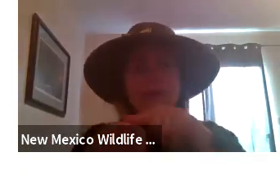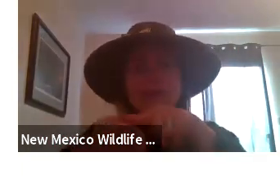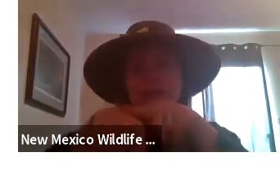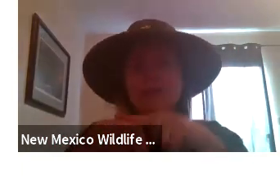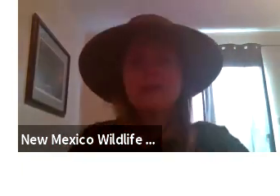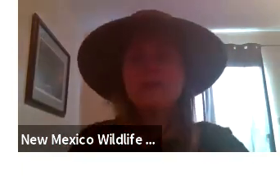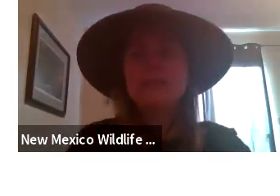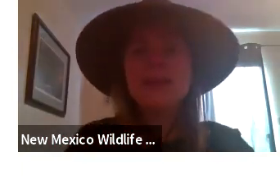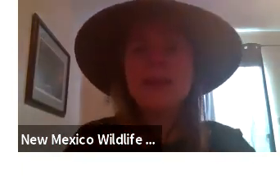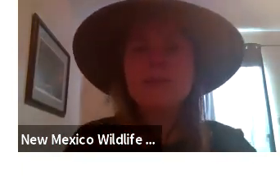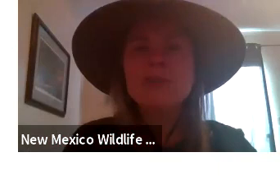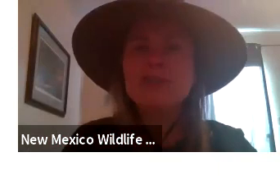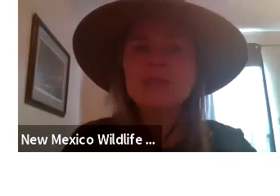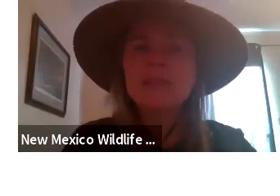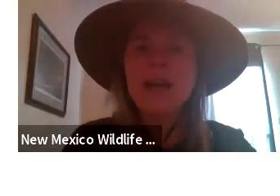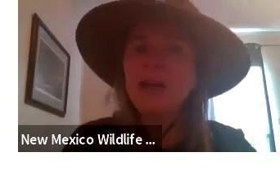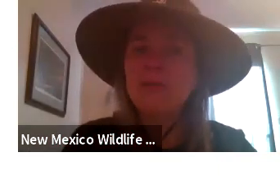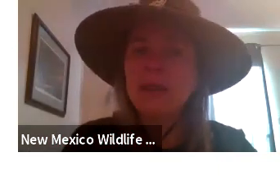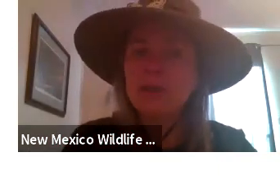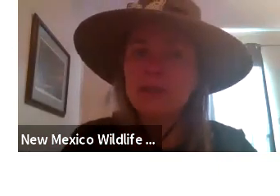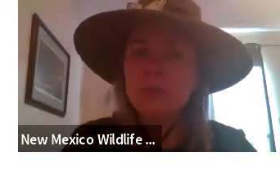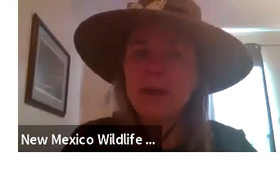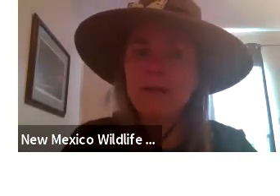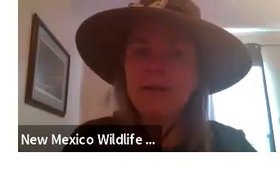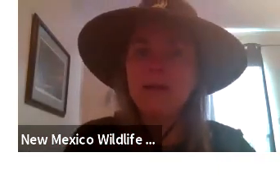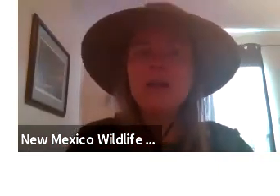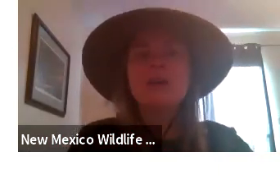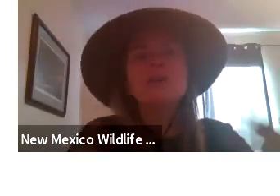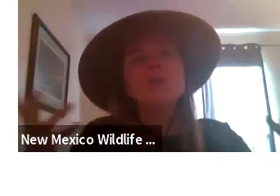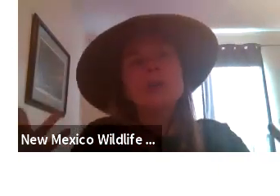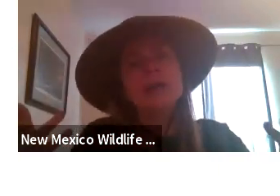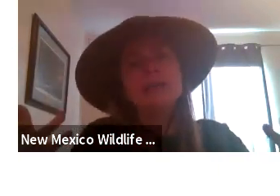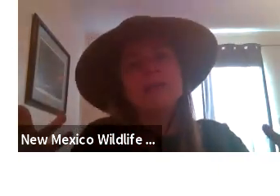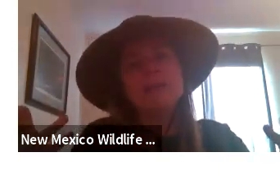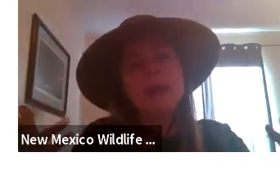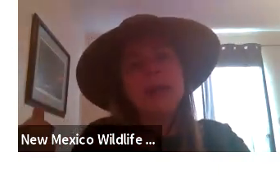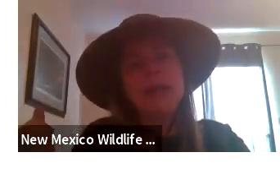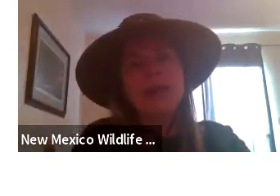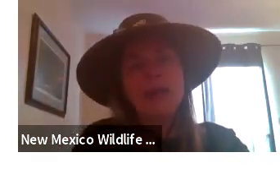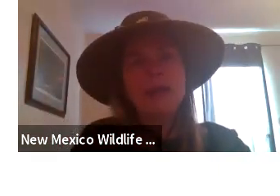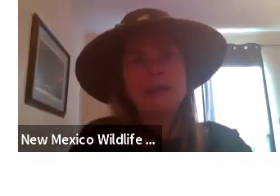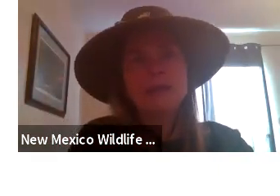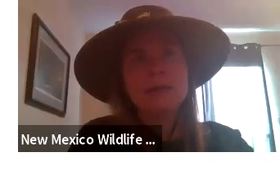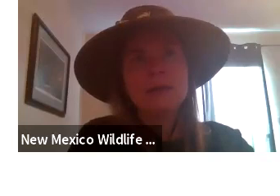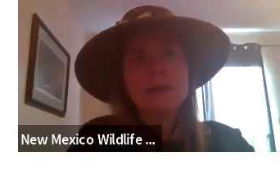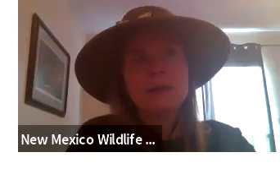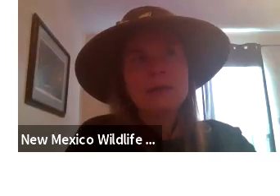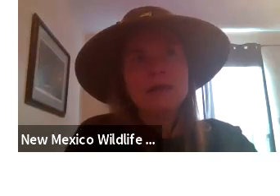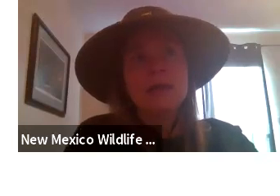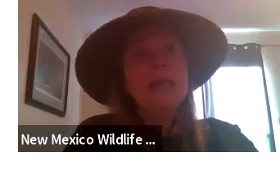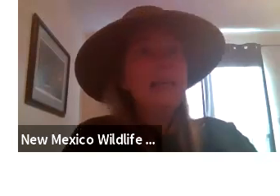in the wrists. So sign language is just like other languages where shortcuts have been made and